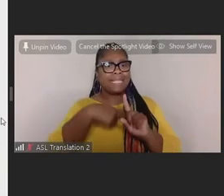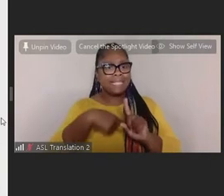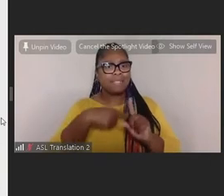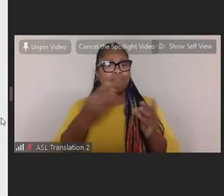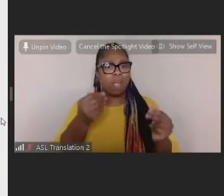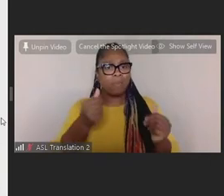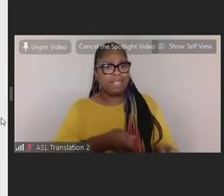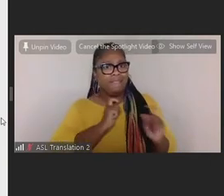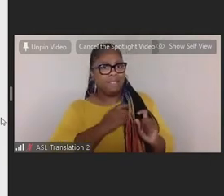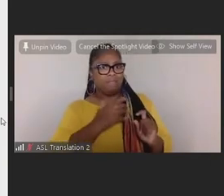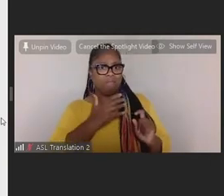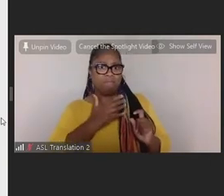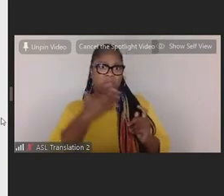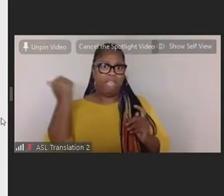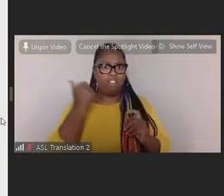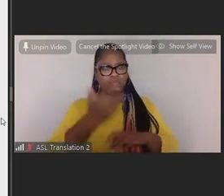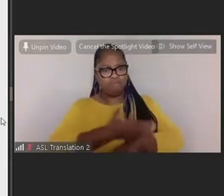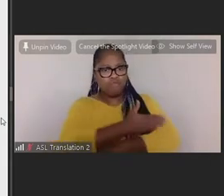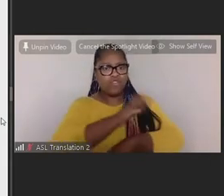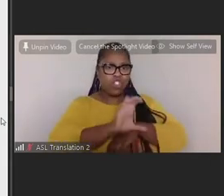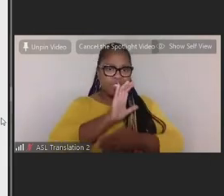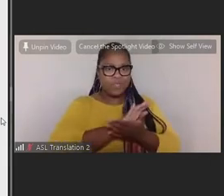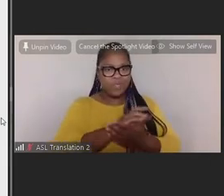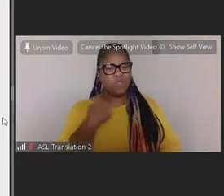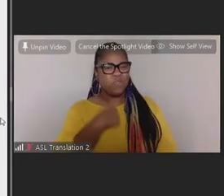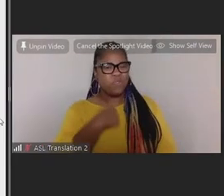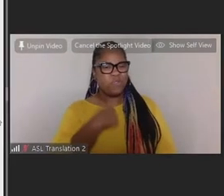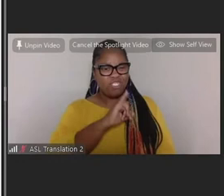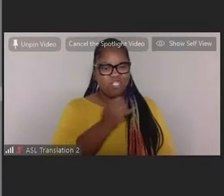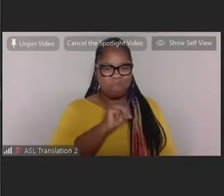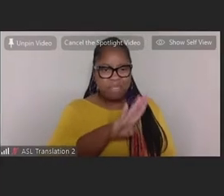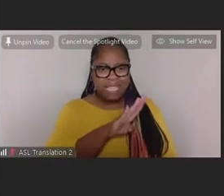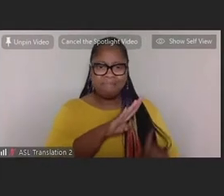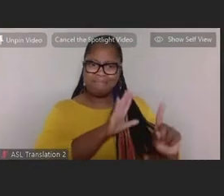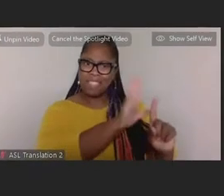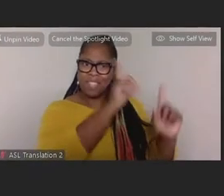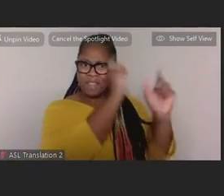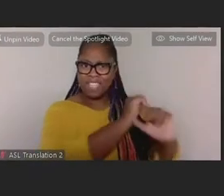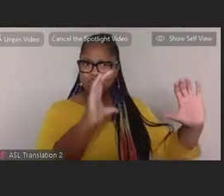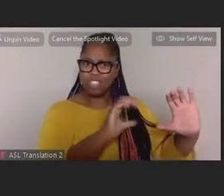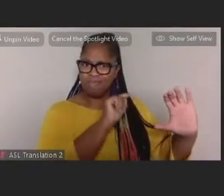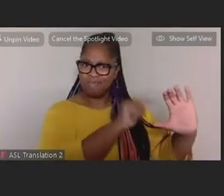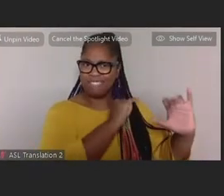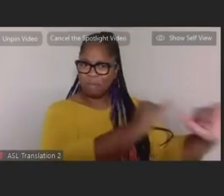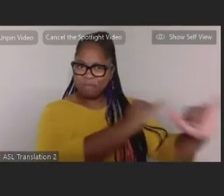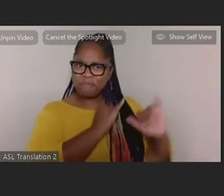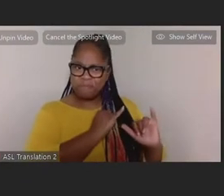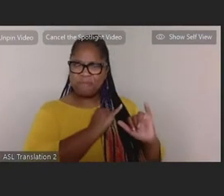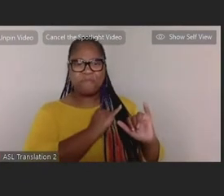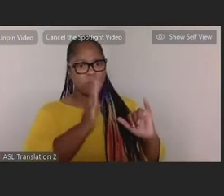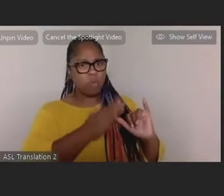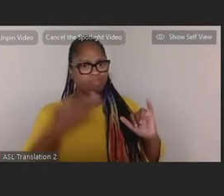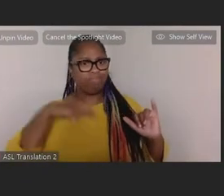and improved church and school. We like JEMB. They share our vision of how a new development will be a positive addition to